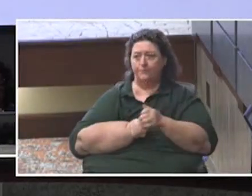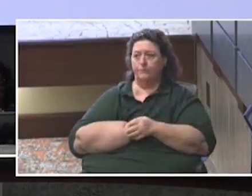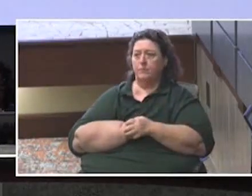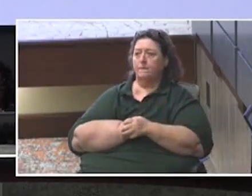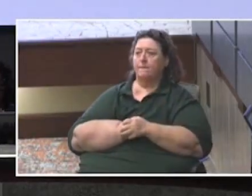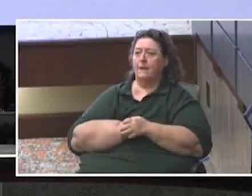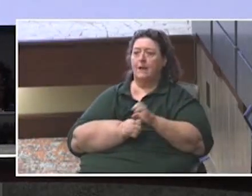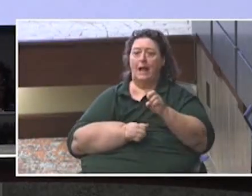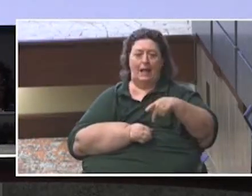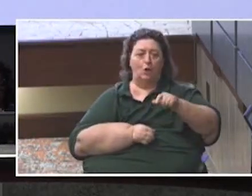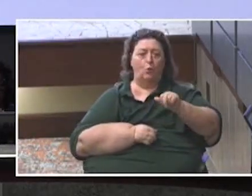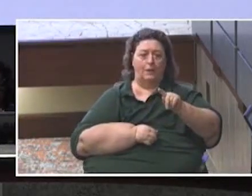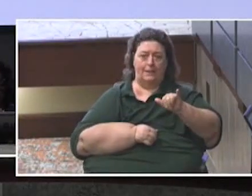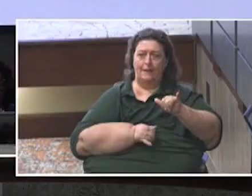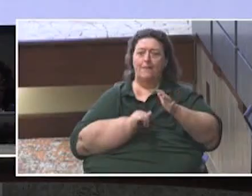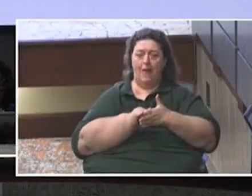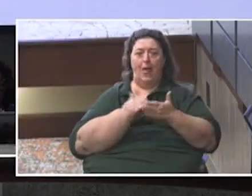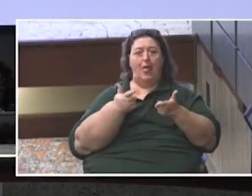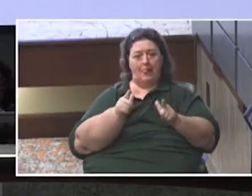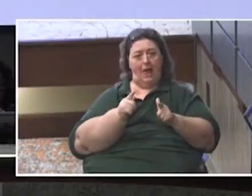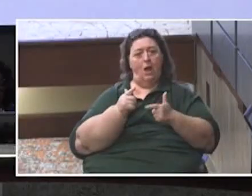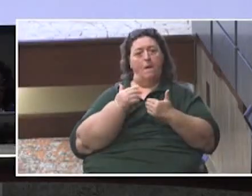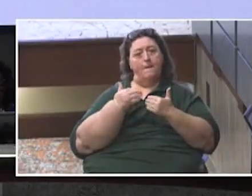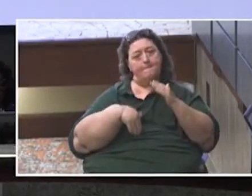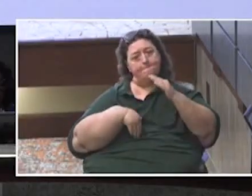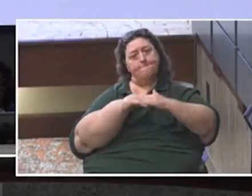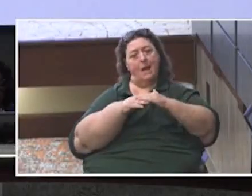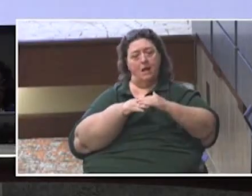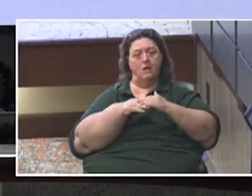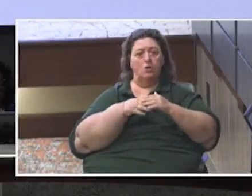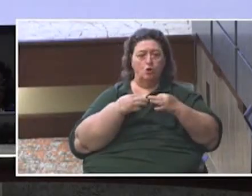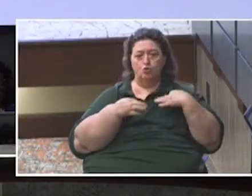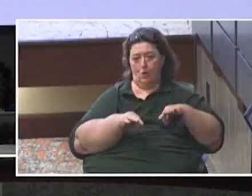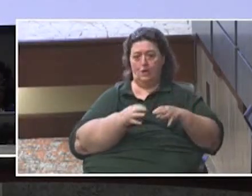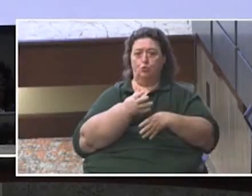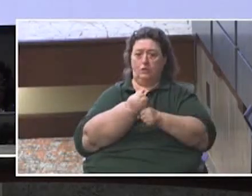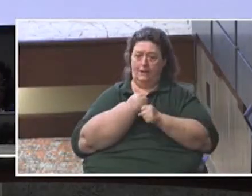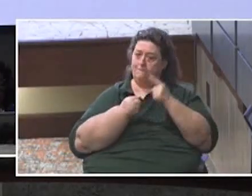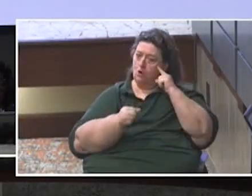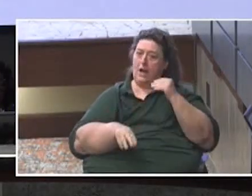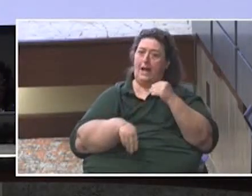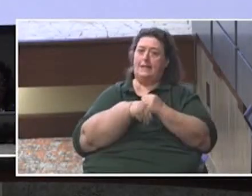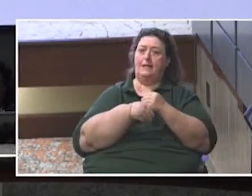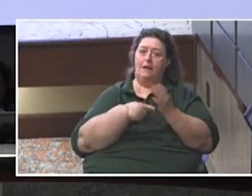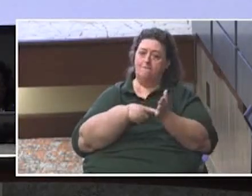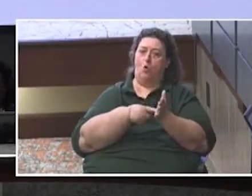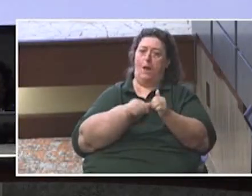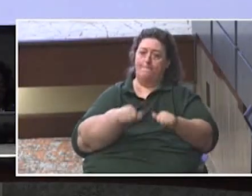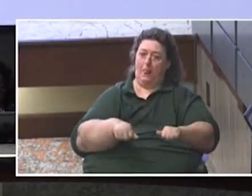to maximize the amount of credits they receive due to the additional affordability.